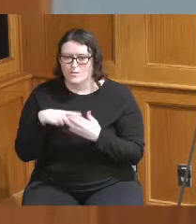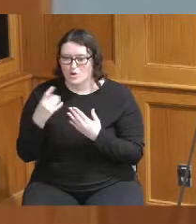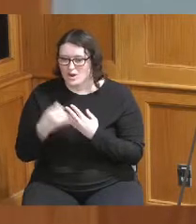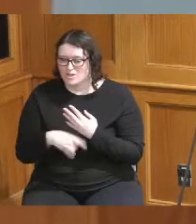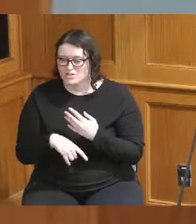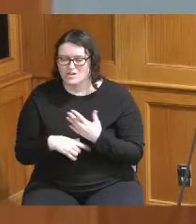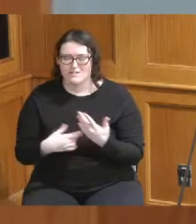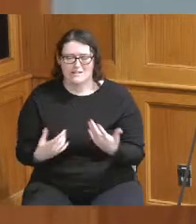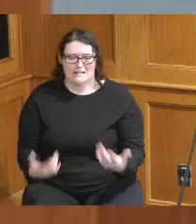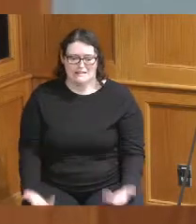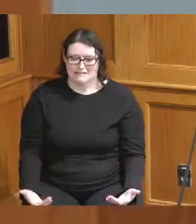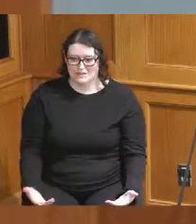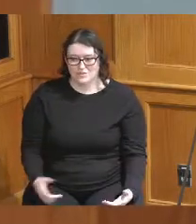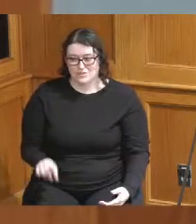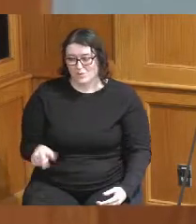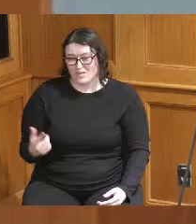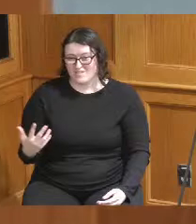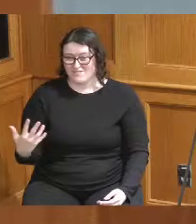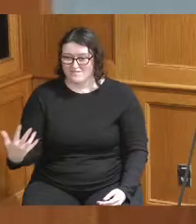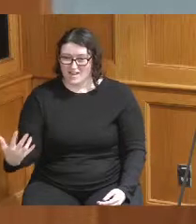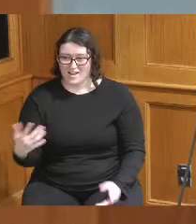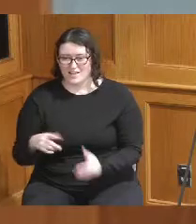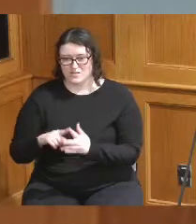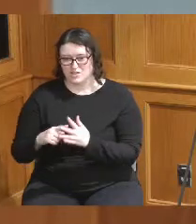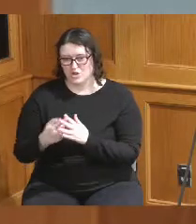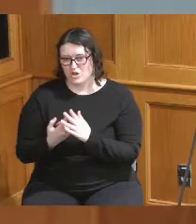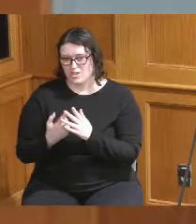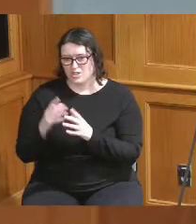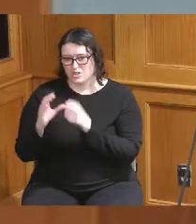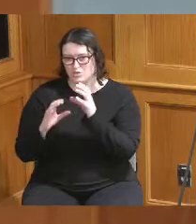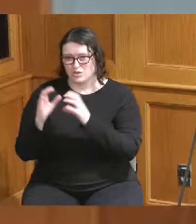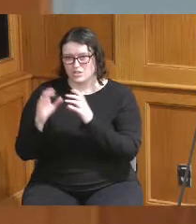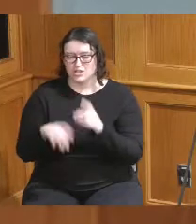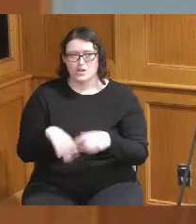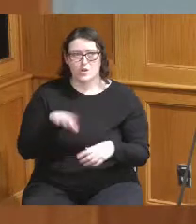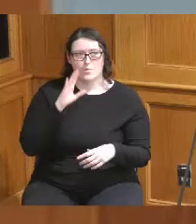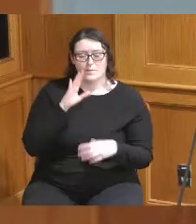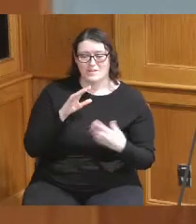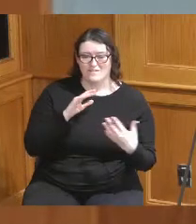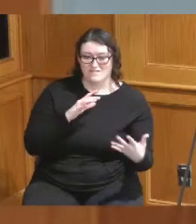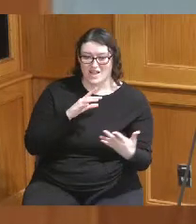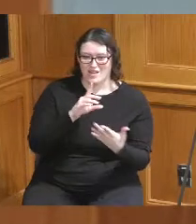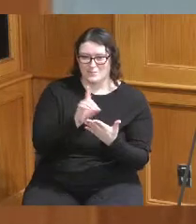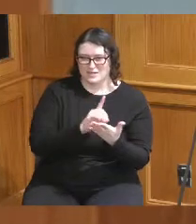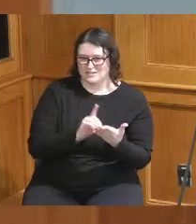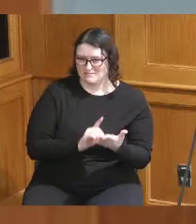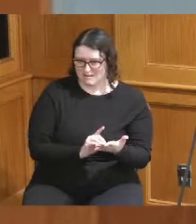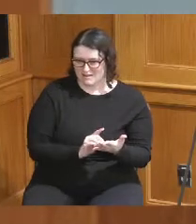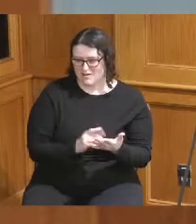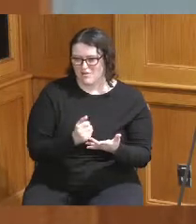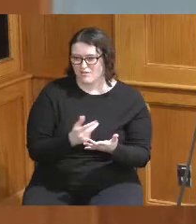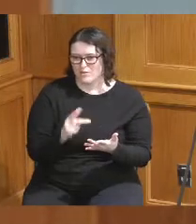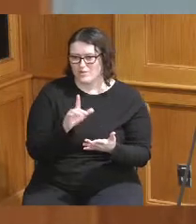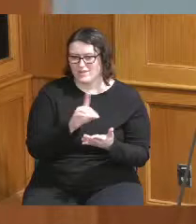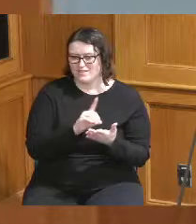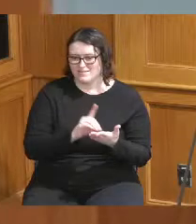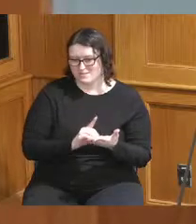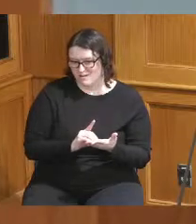there's only 5 going to construction, and there's 5 in design, and a couple of those designs